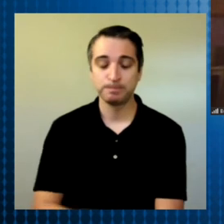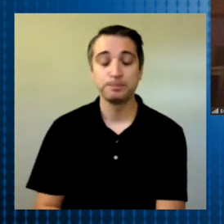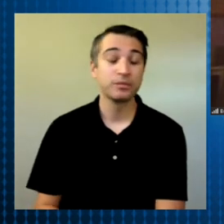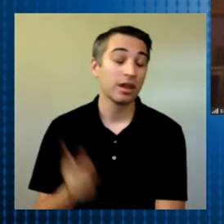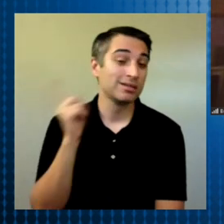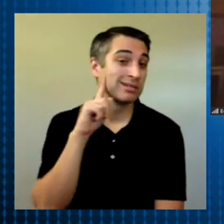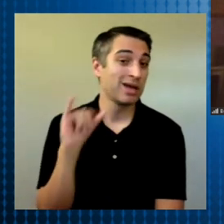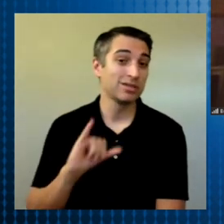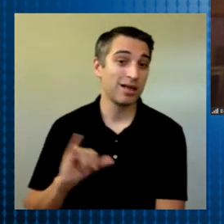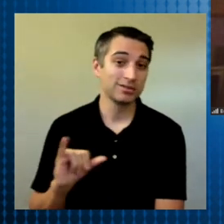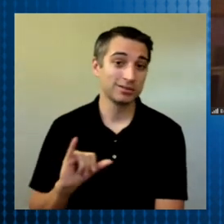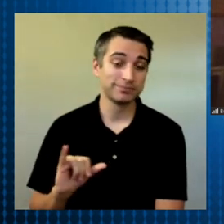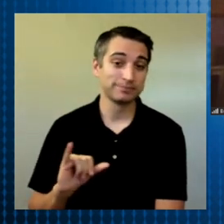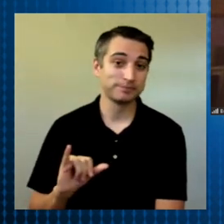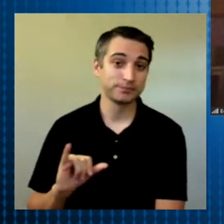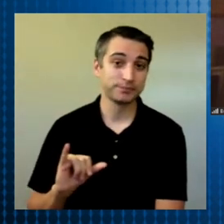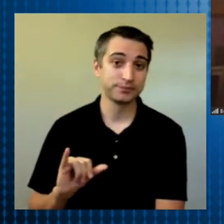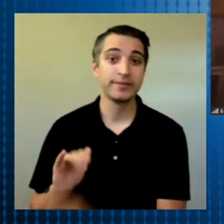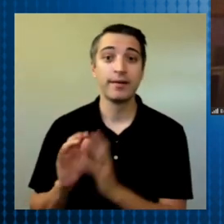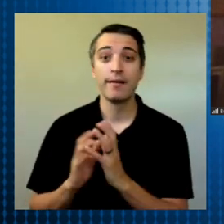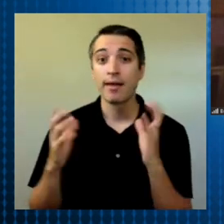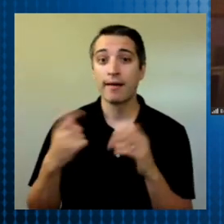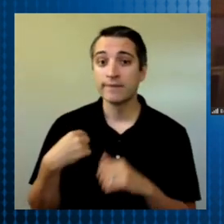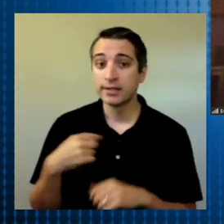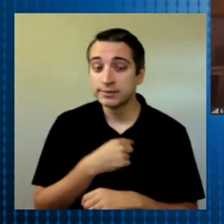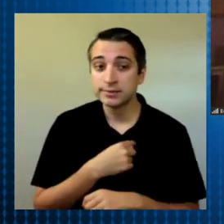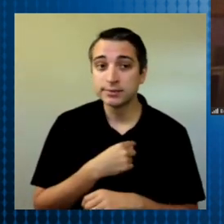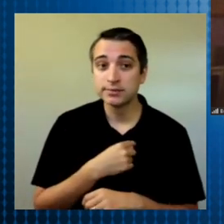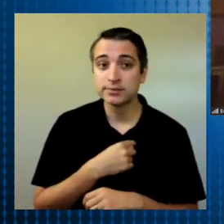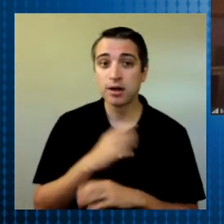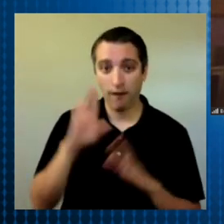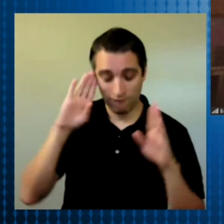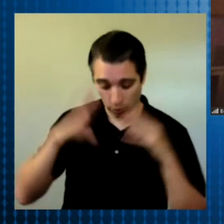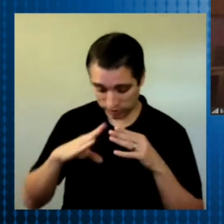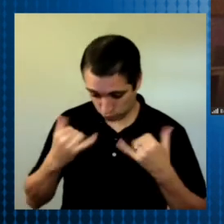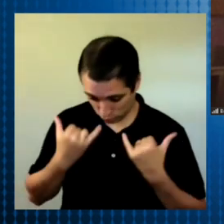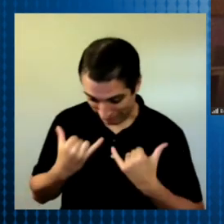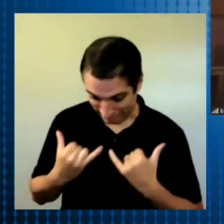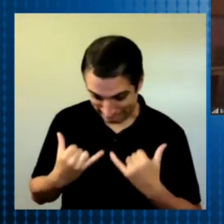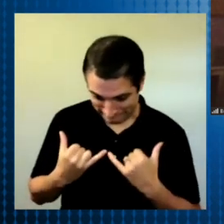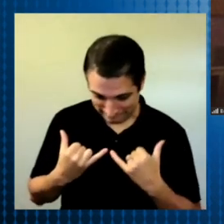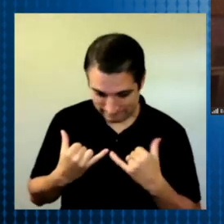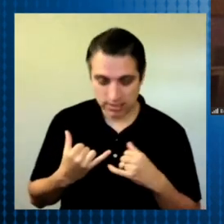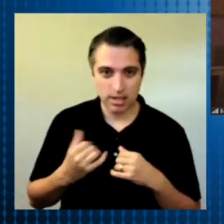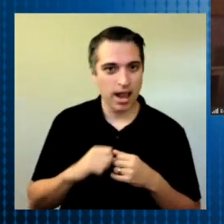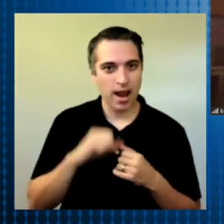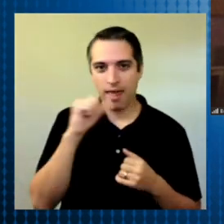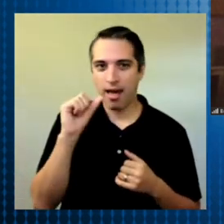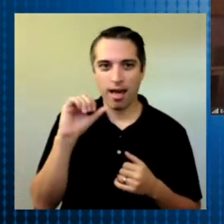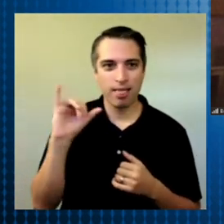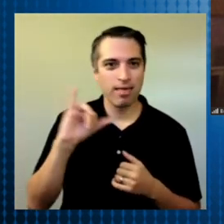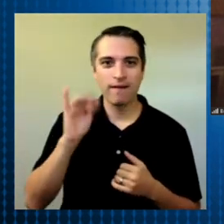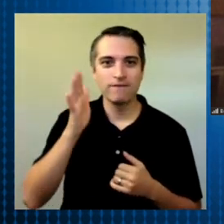like, that a lot of us are really looking at today as our focus and not that future view that